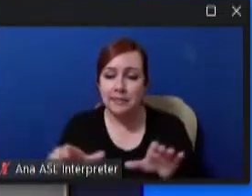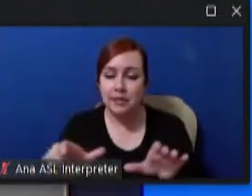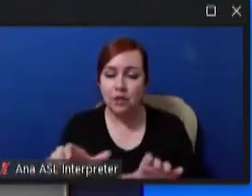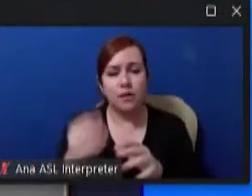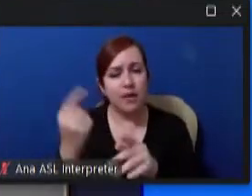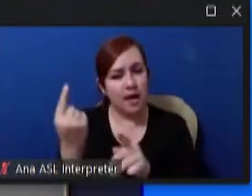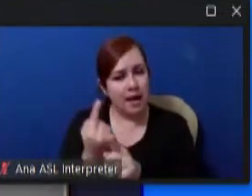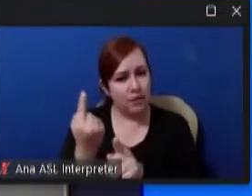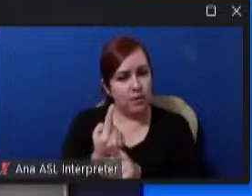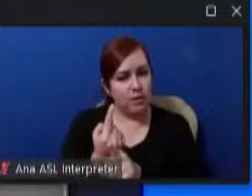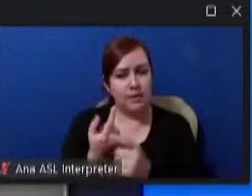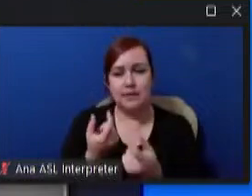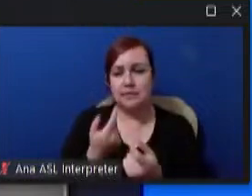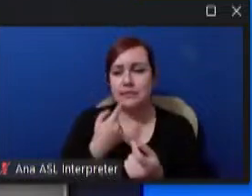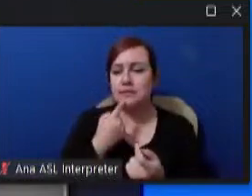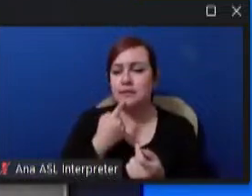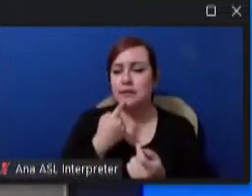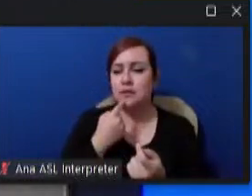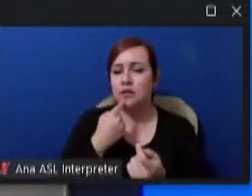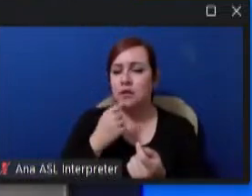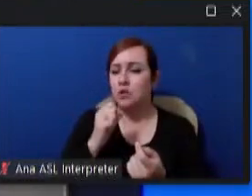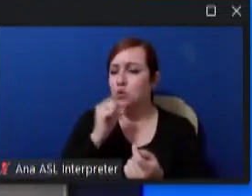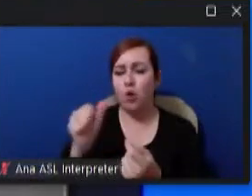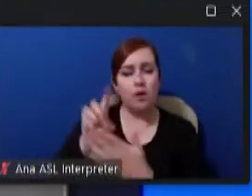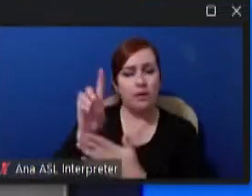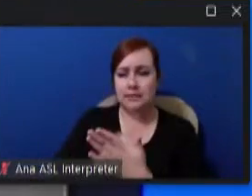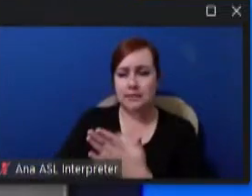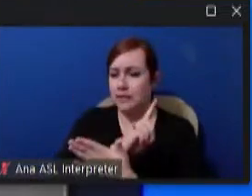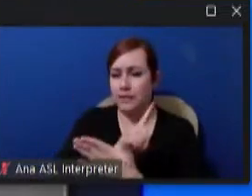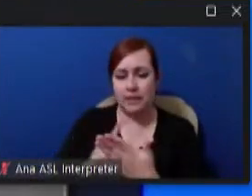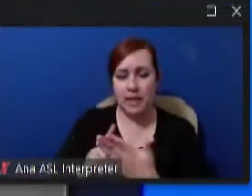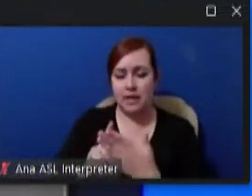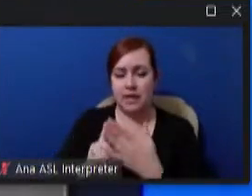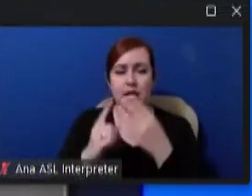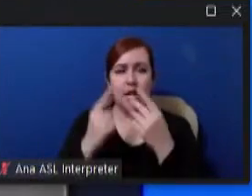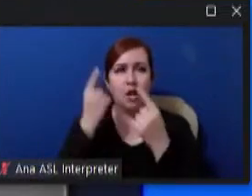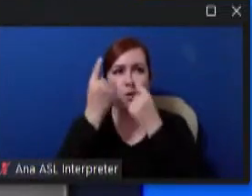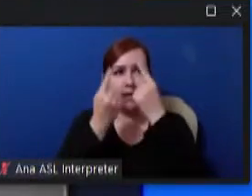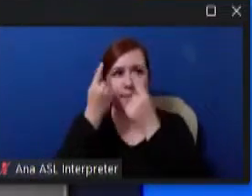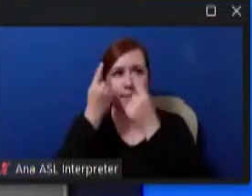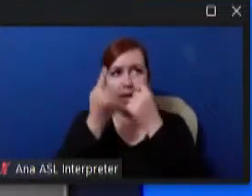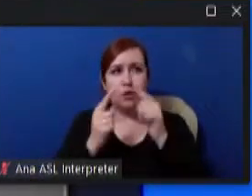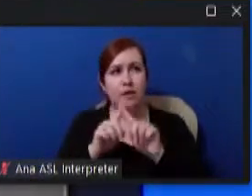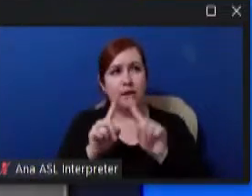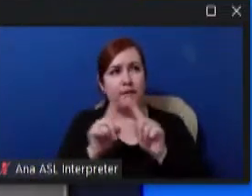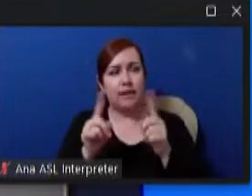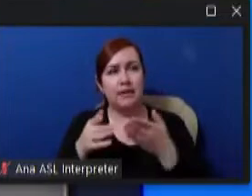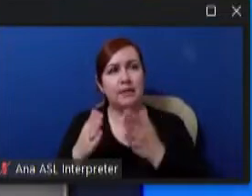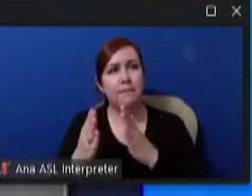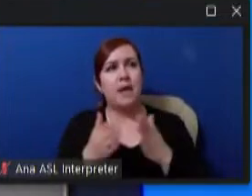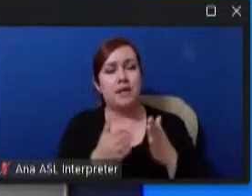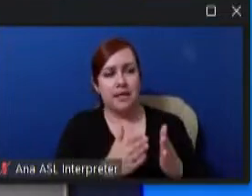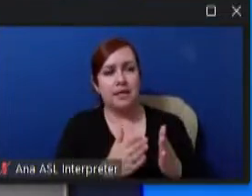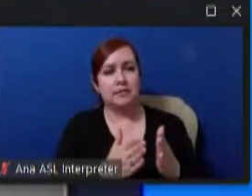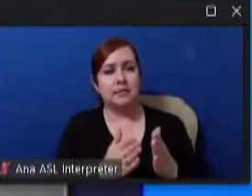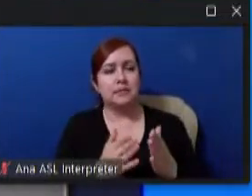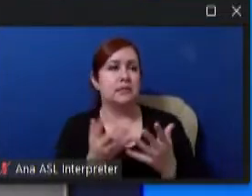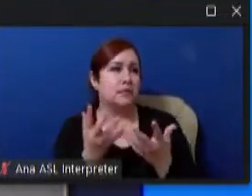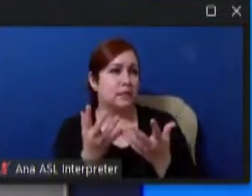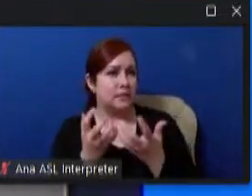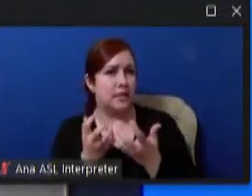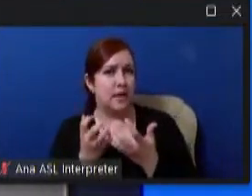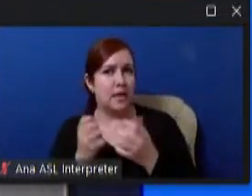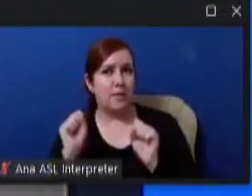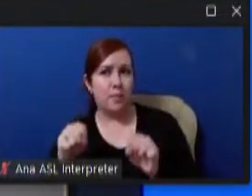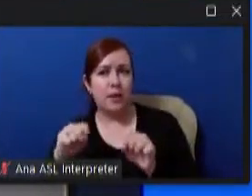to reverse some of the setbacks and do so nationwide. I would therefore like